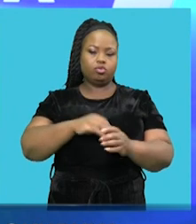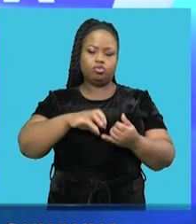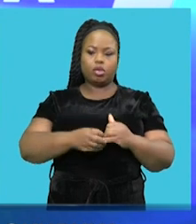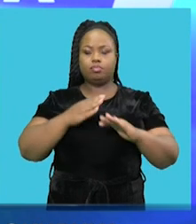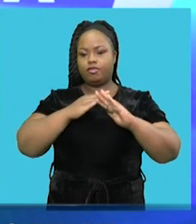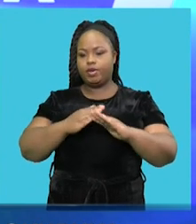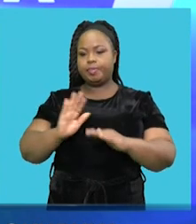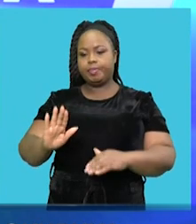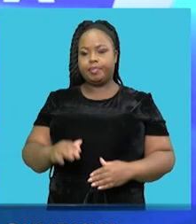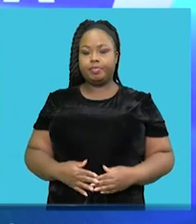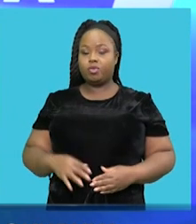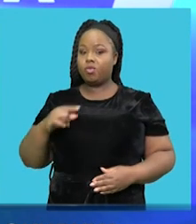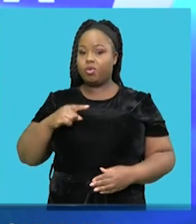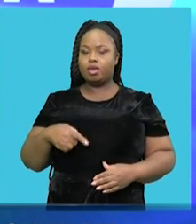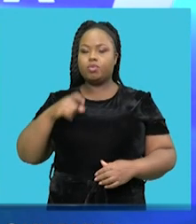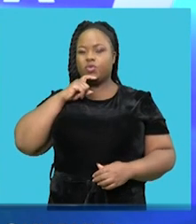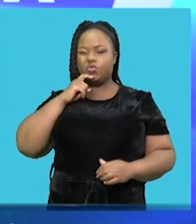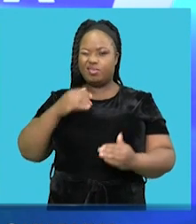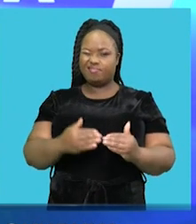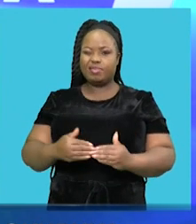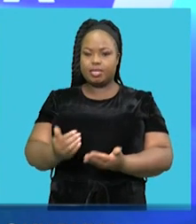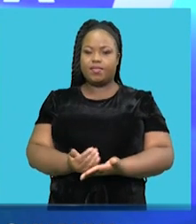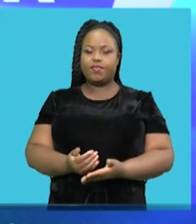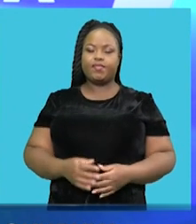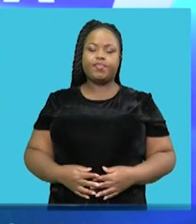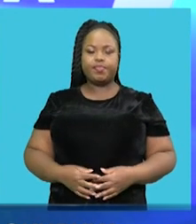nukimitimu mbane kukusebenzisa mbane ngonono pelo